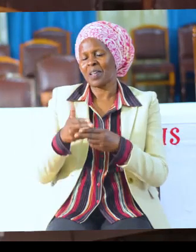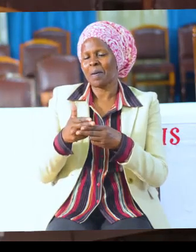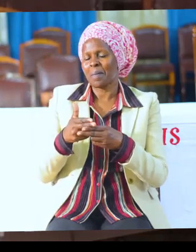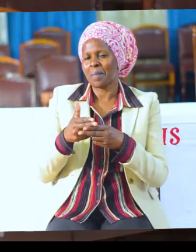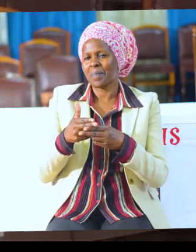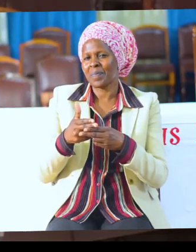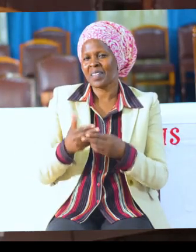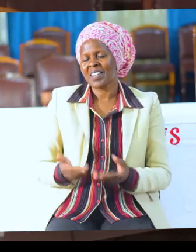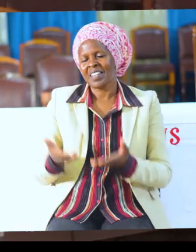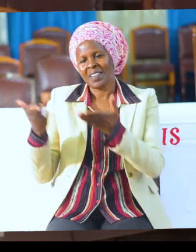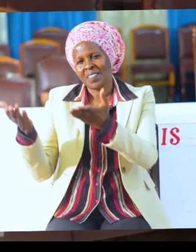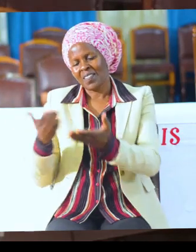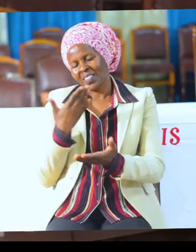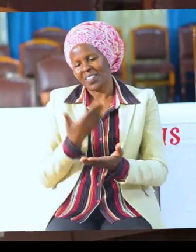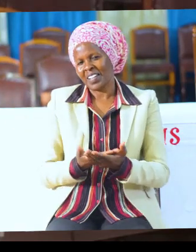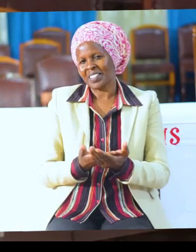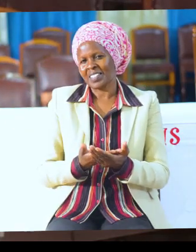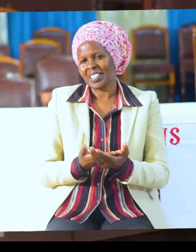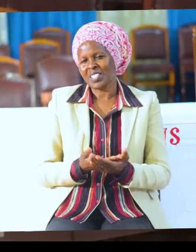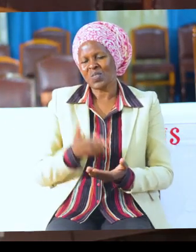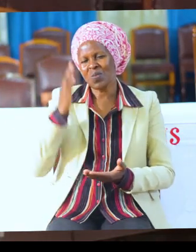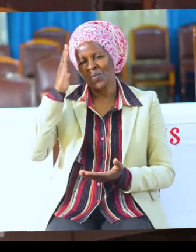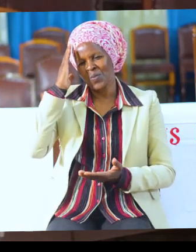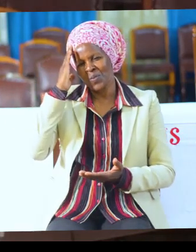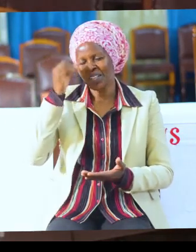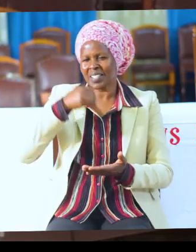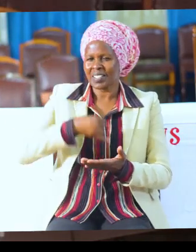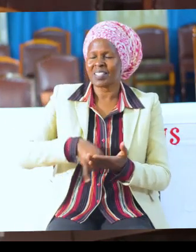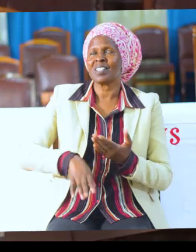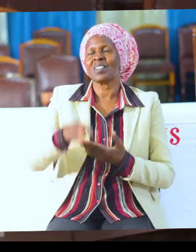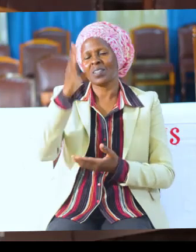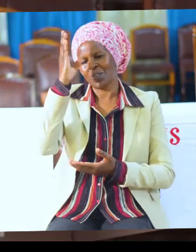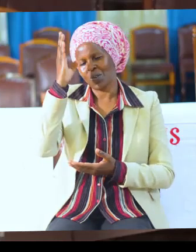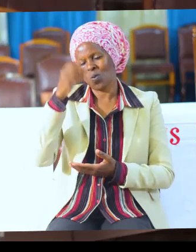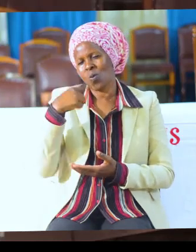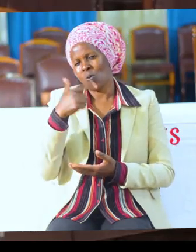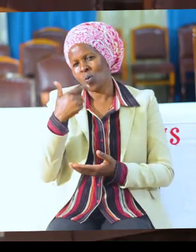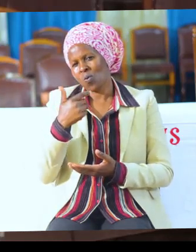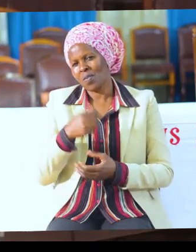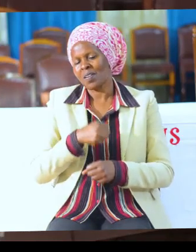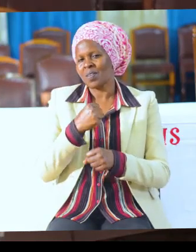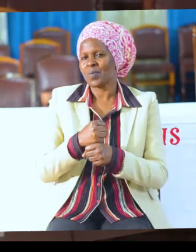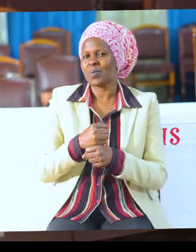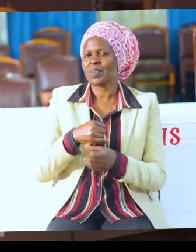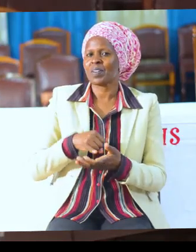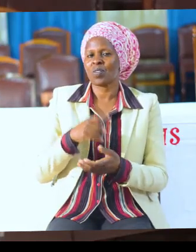Lord. Giving thanks is to acknowledge that it is the Lord who has done